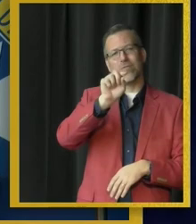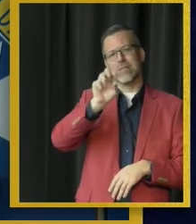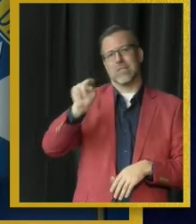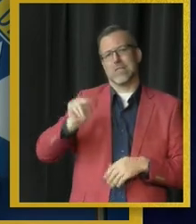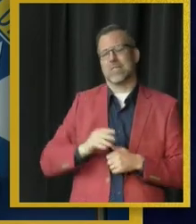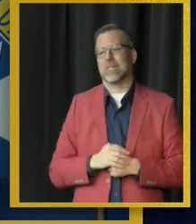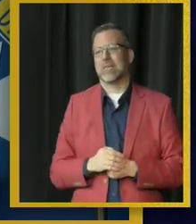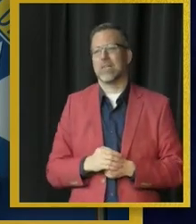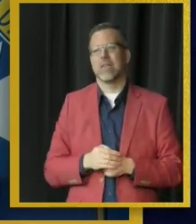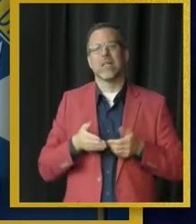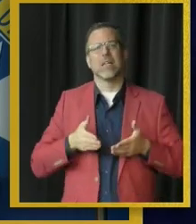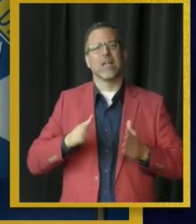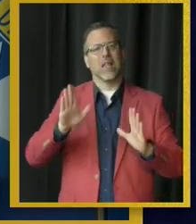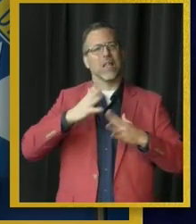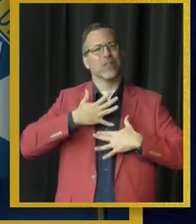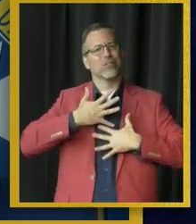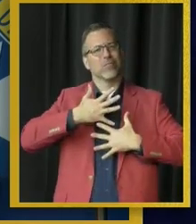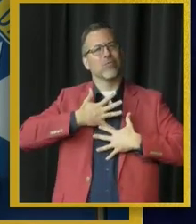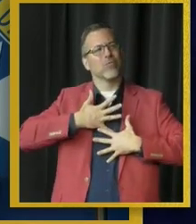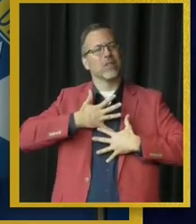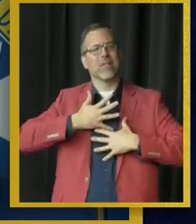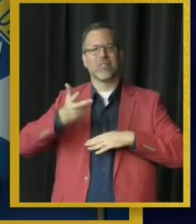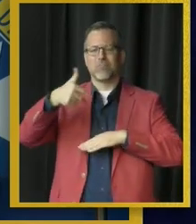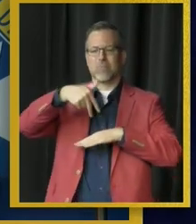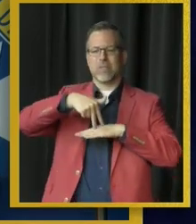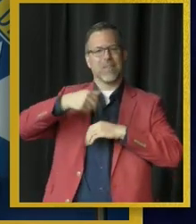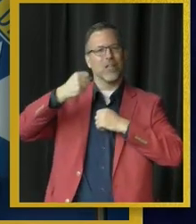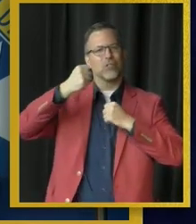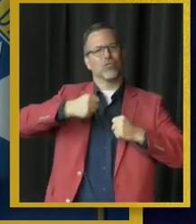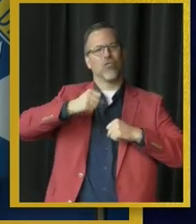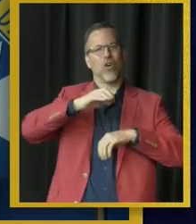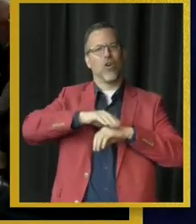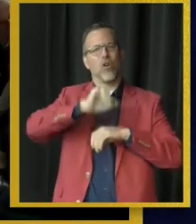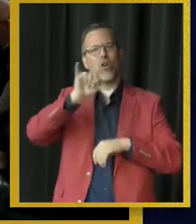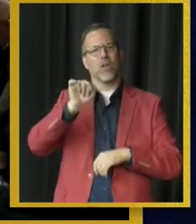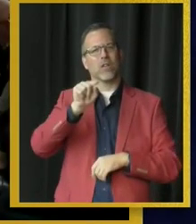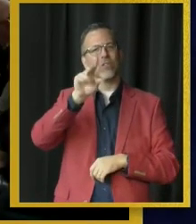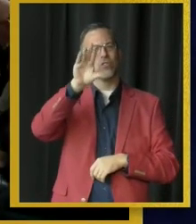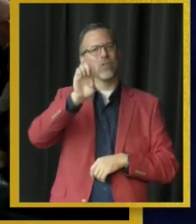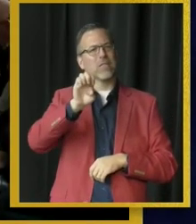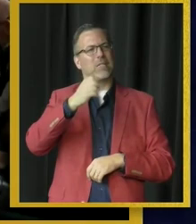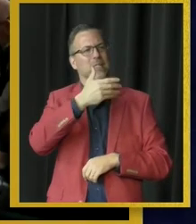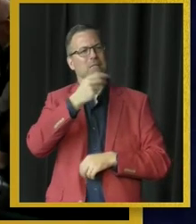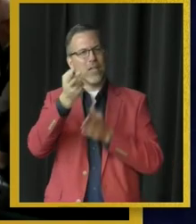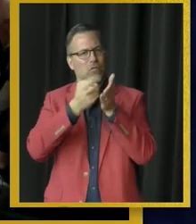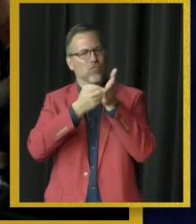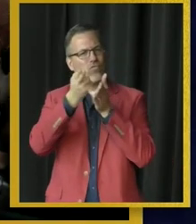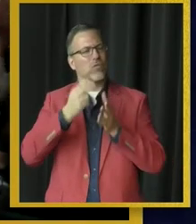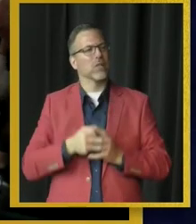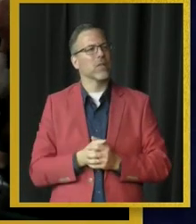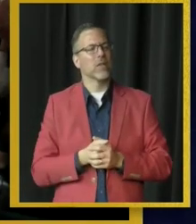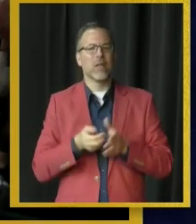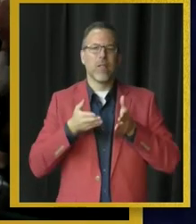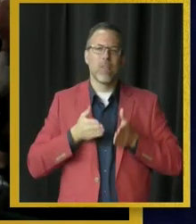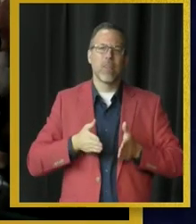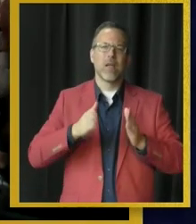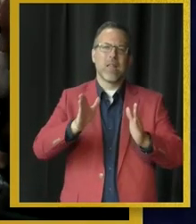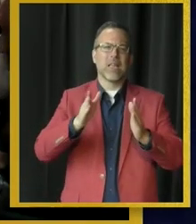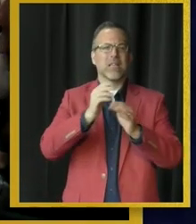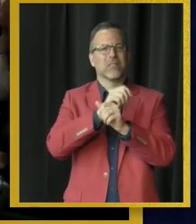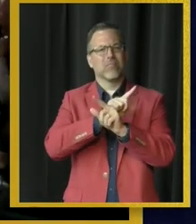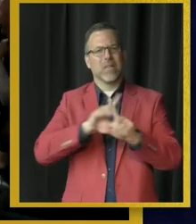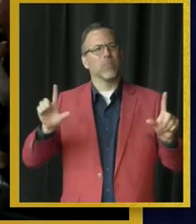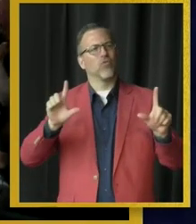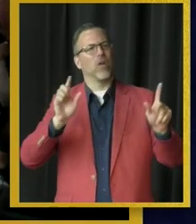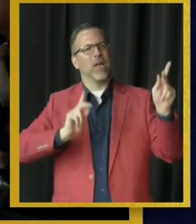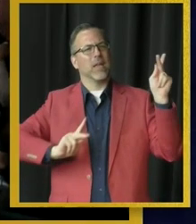Let us breathe. Let us stand firmly on justice and truth. Let us serve towards liberation because